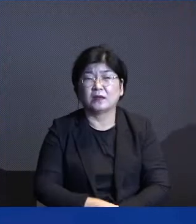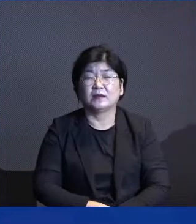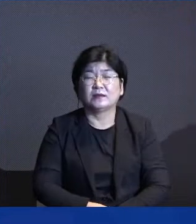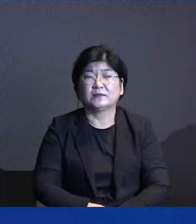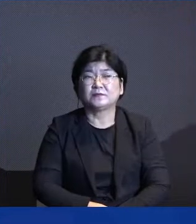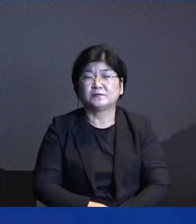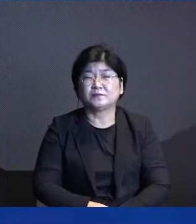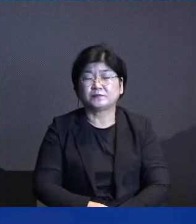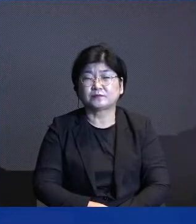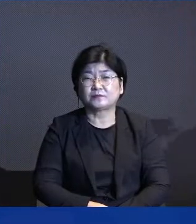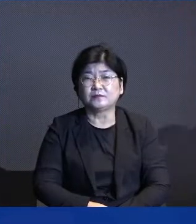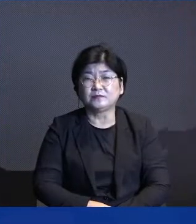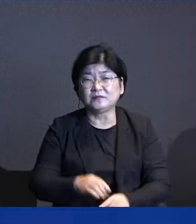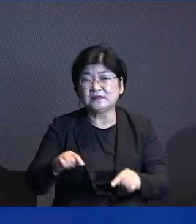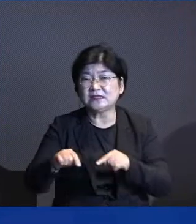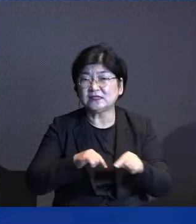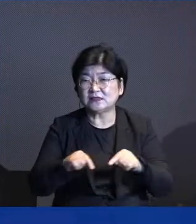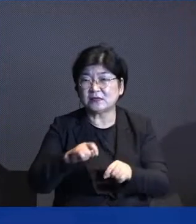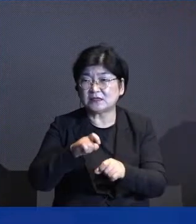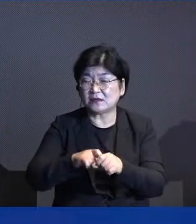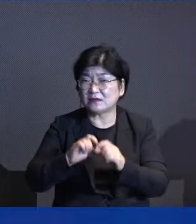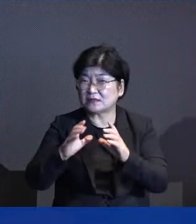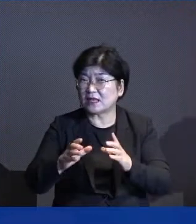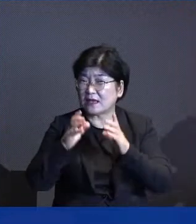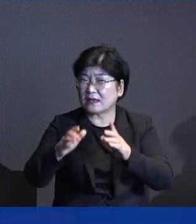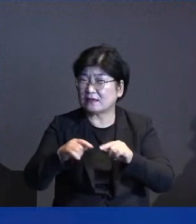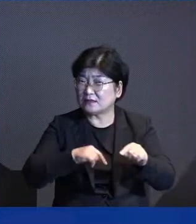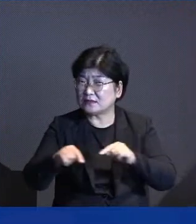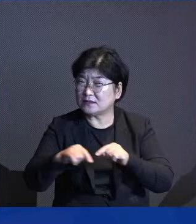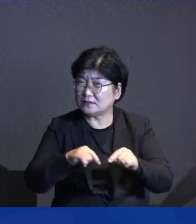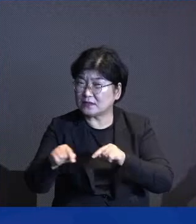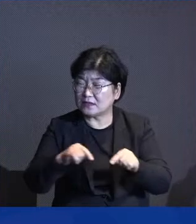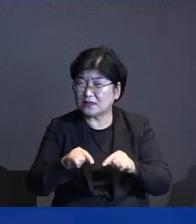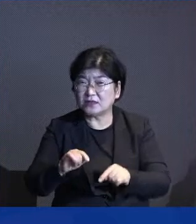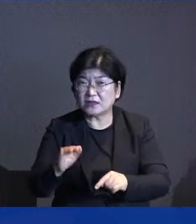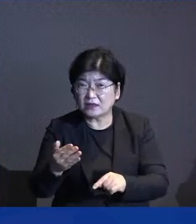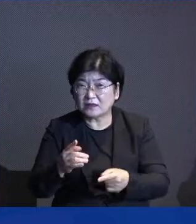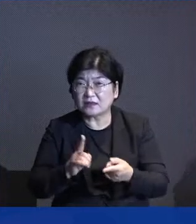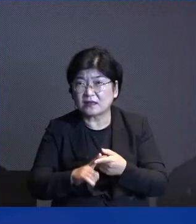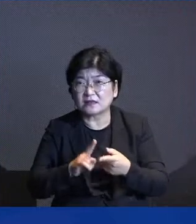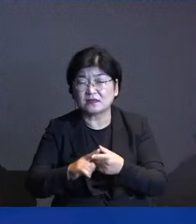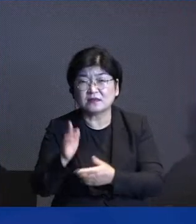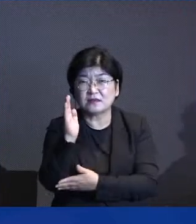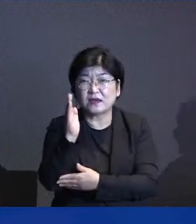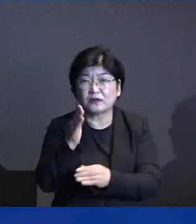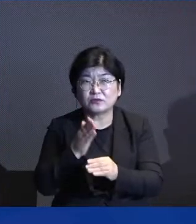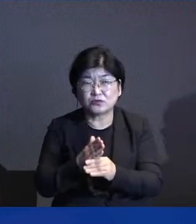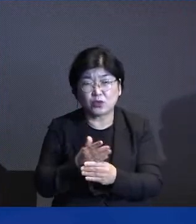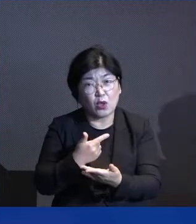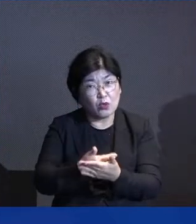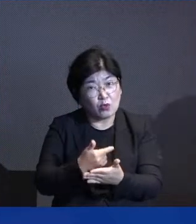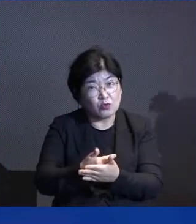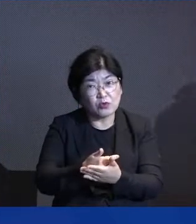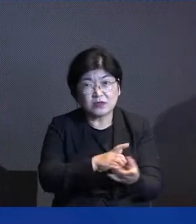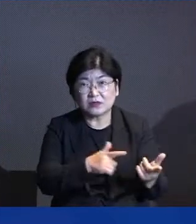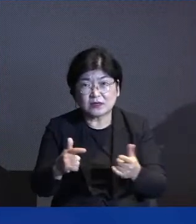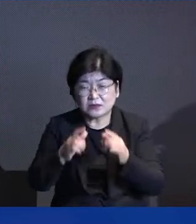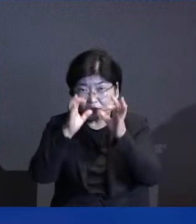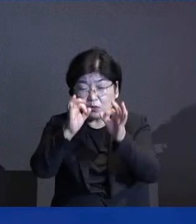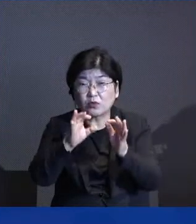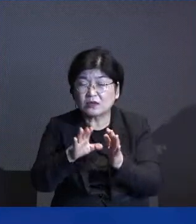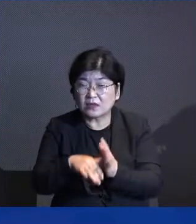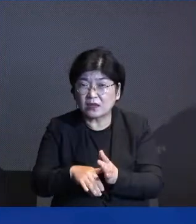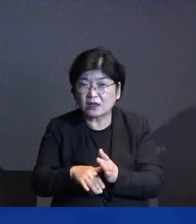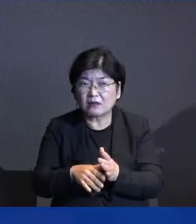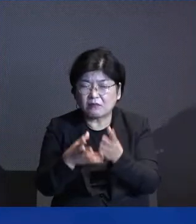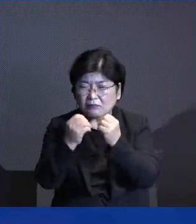predominating all over during COVID. You are just free to check out these papers. They are all freely accessible on the net. We